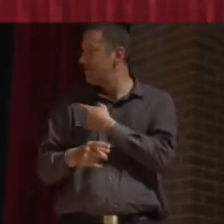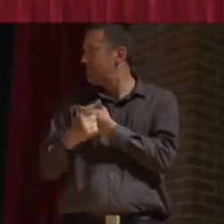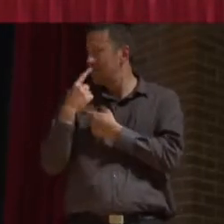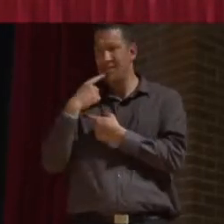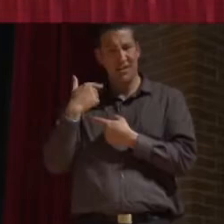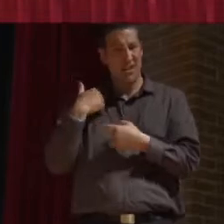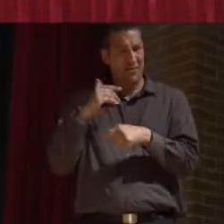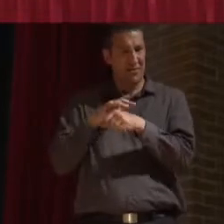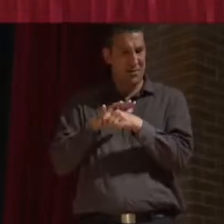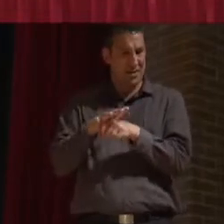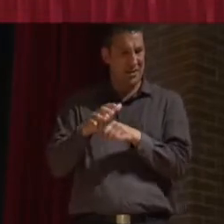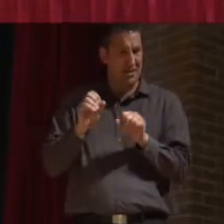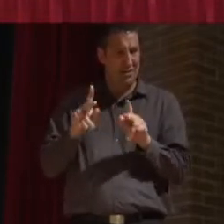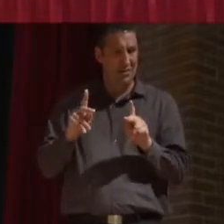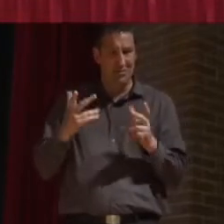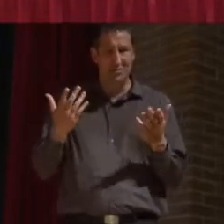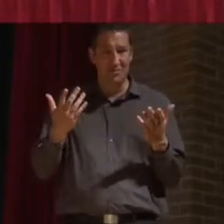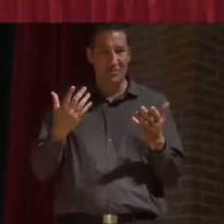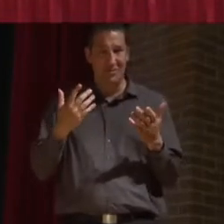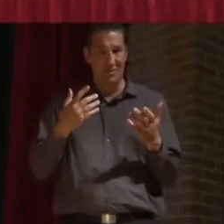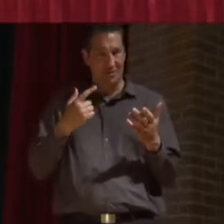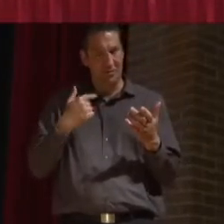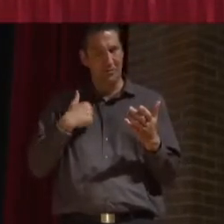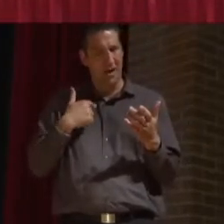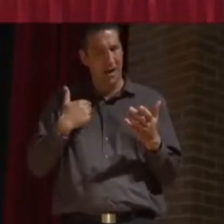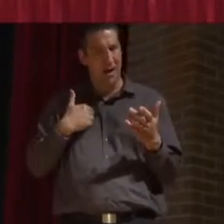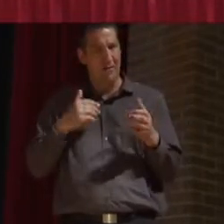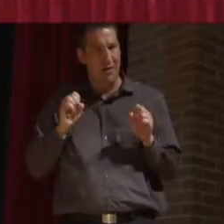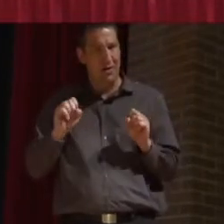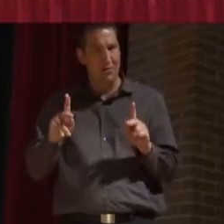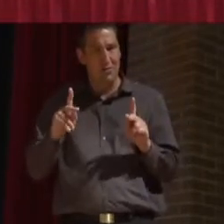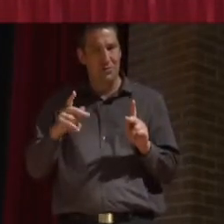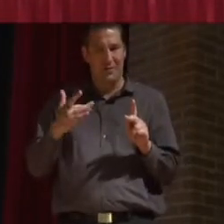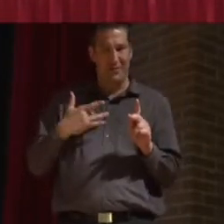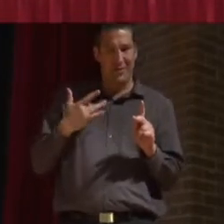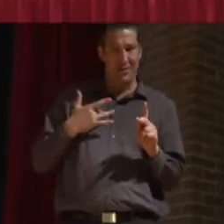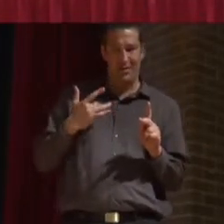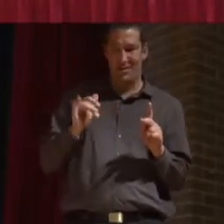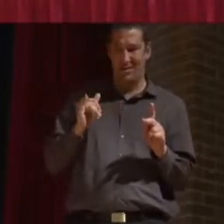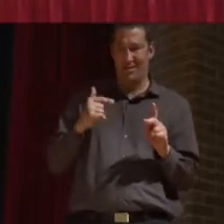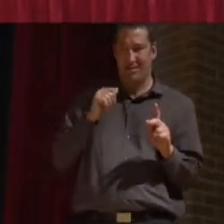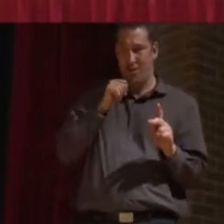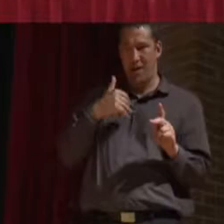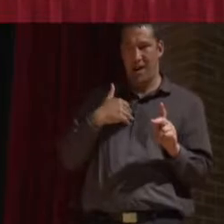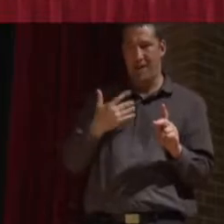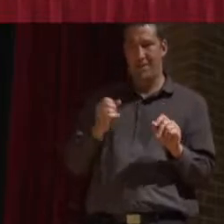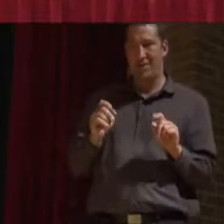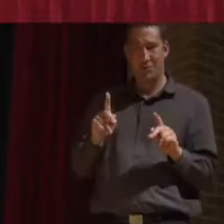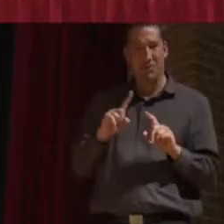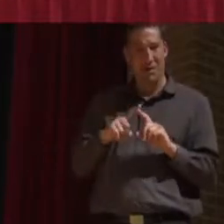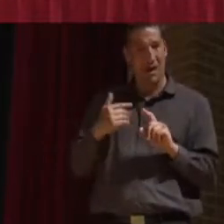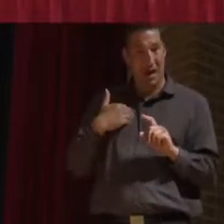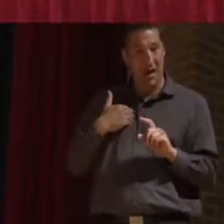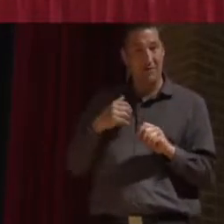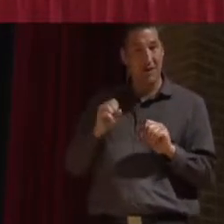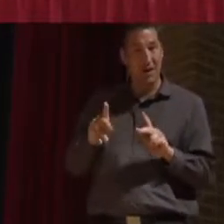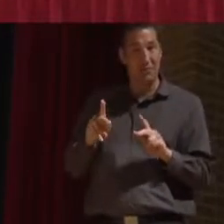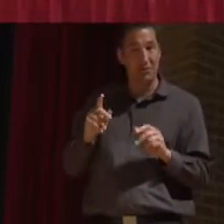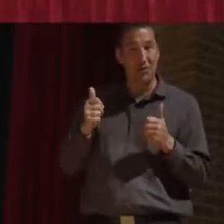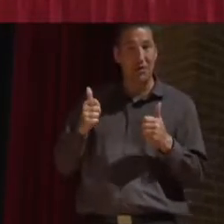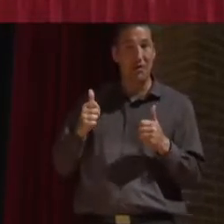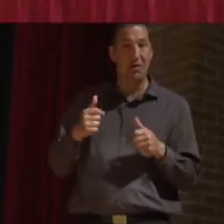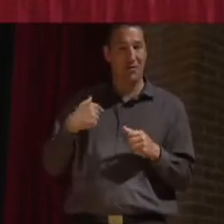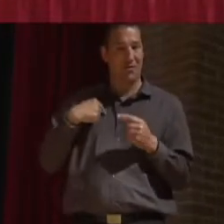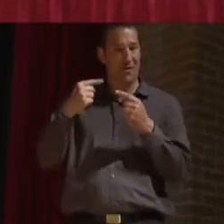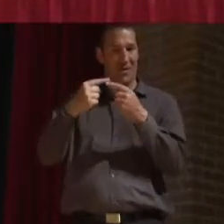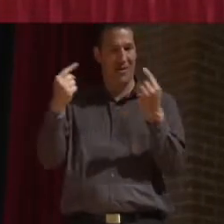because we worry that there is an opportunity. So it's good to hear that it's out there because we worry exactly the opposite. What